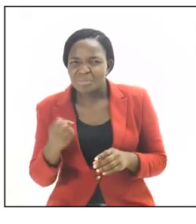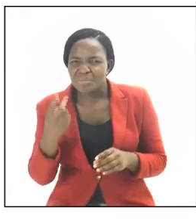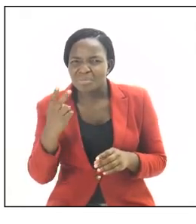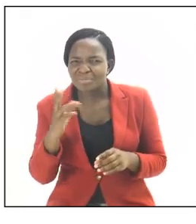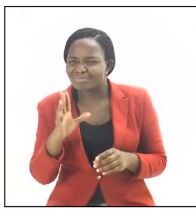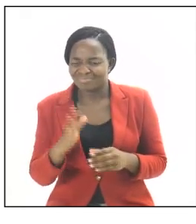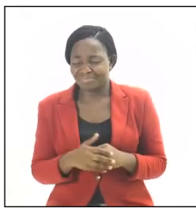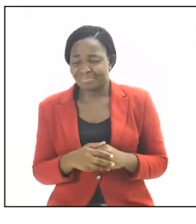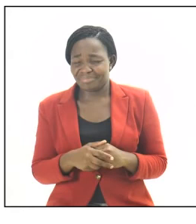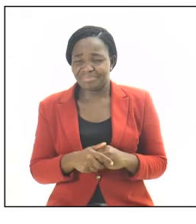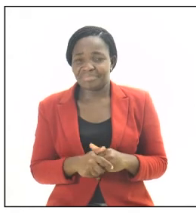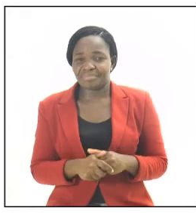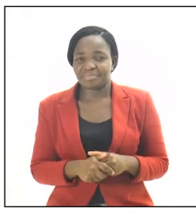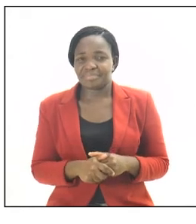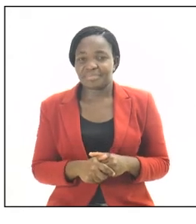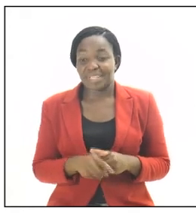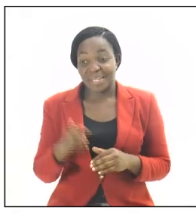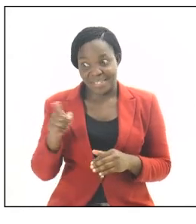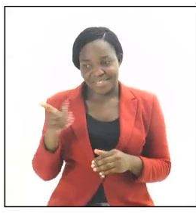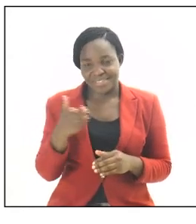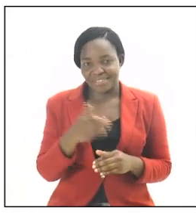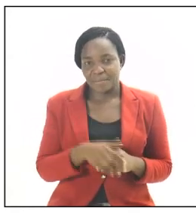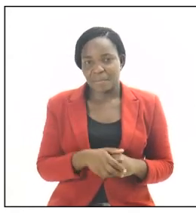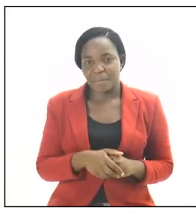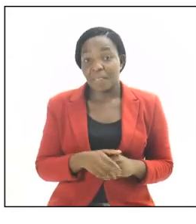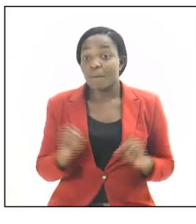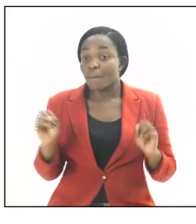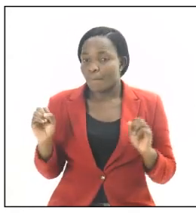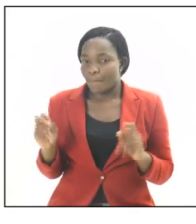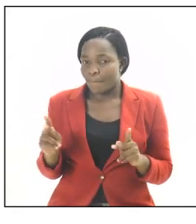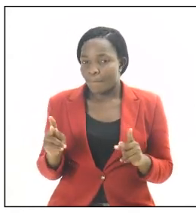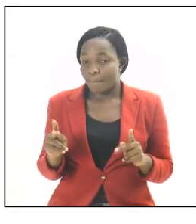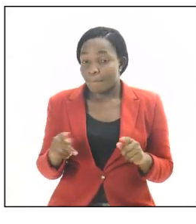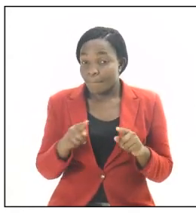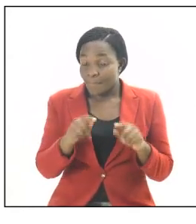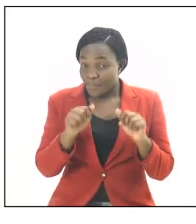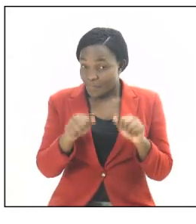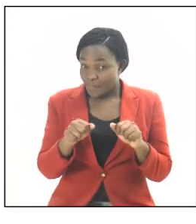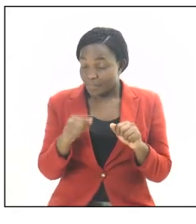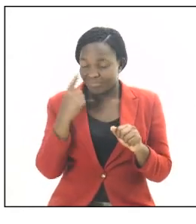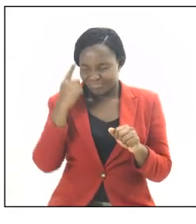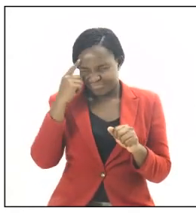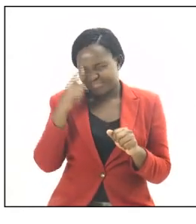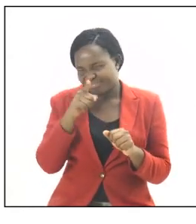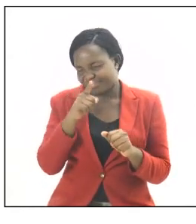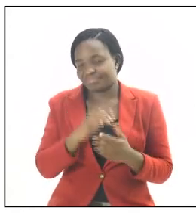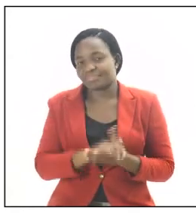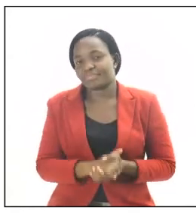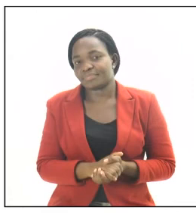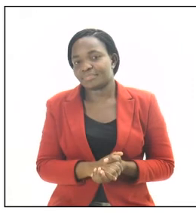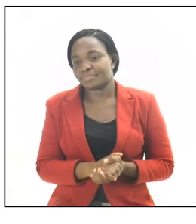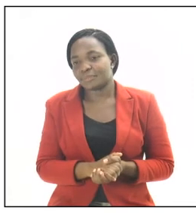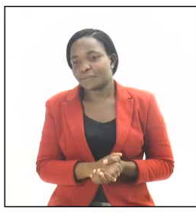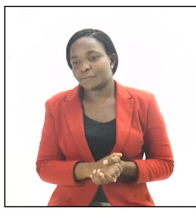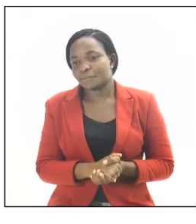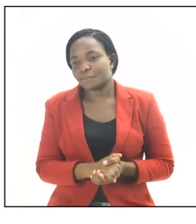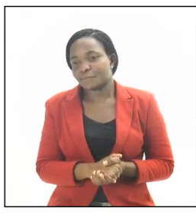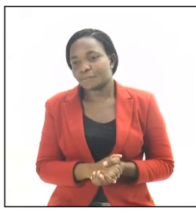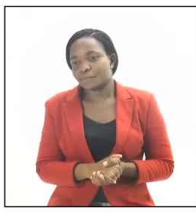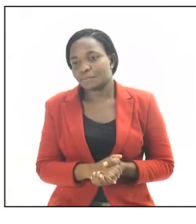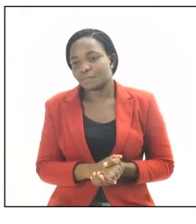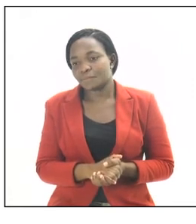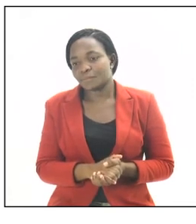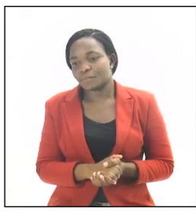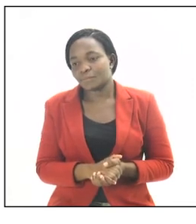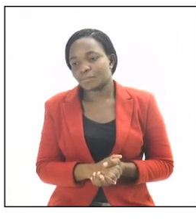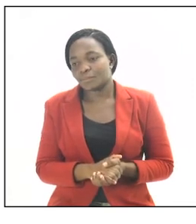other. You're right. Well, we'll have to make sense of it if we are to work this out. You can see